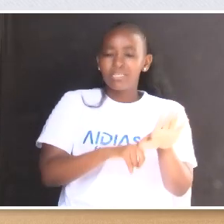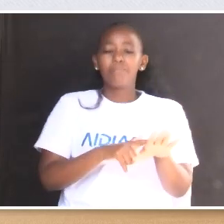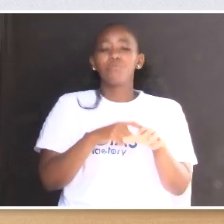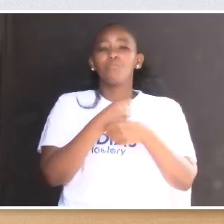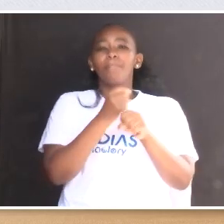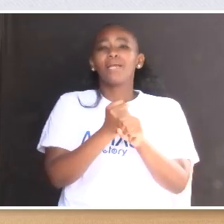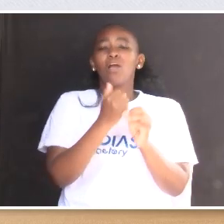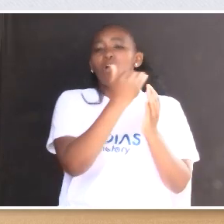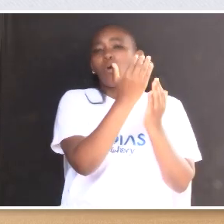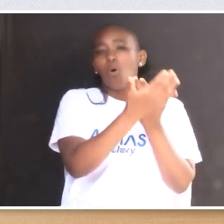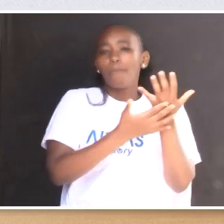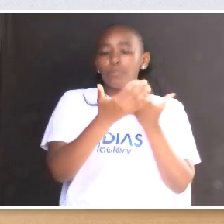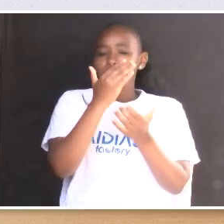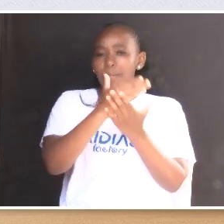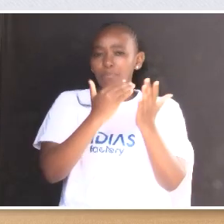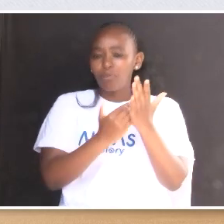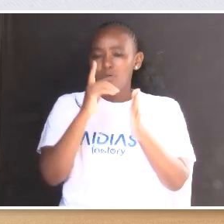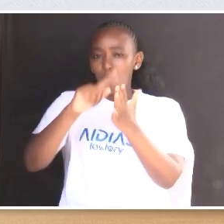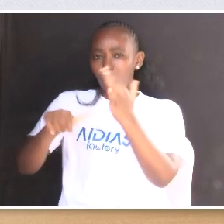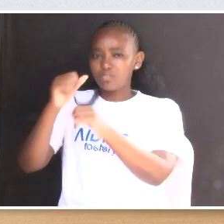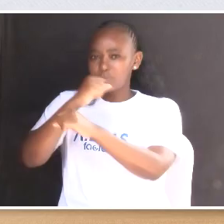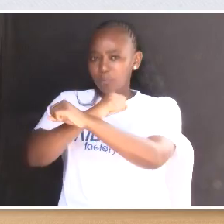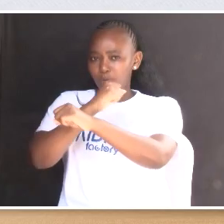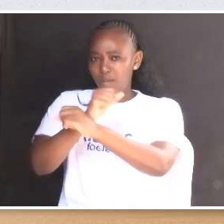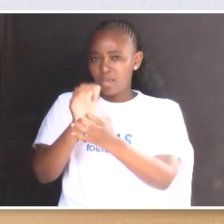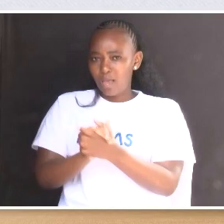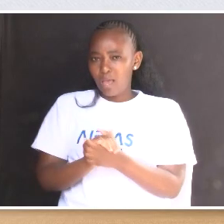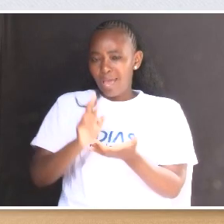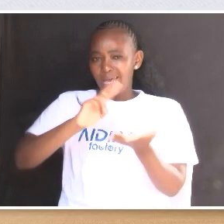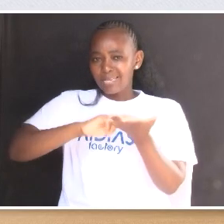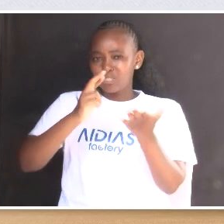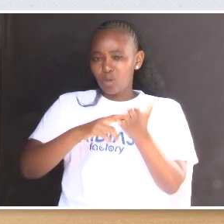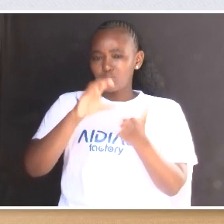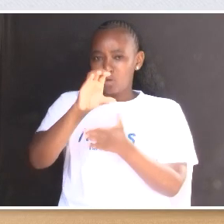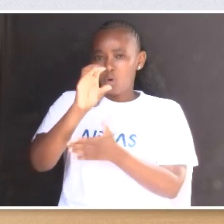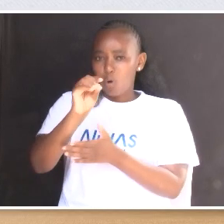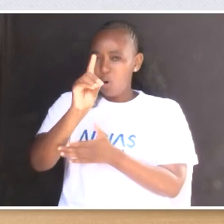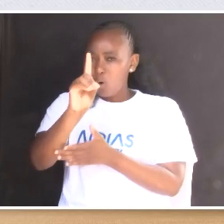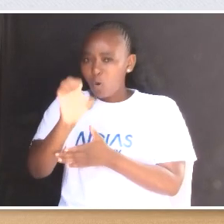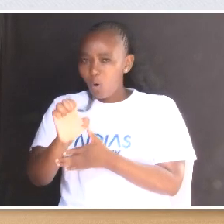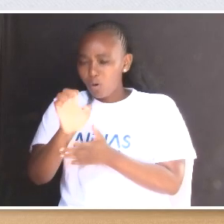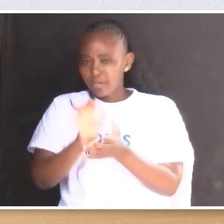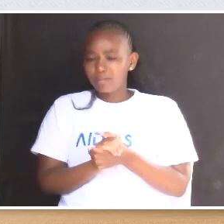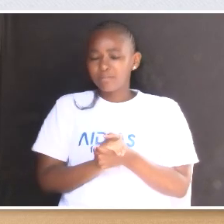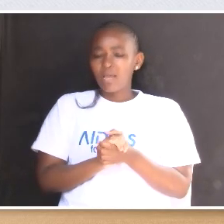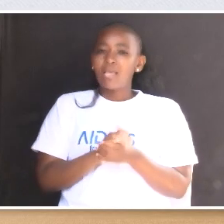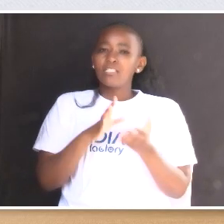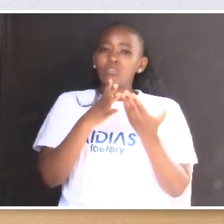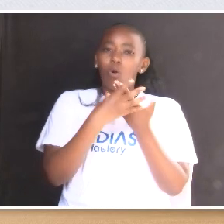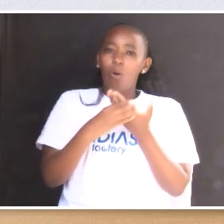program, what is protected is the source code. The source code is what is copyright protected, and you can